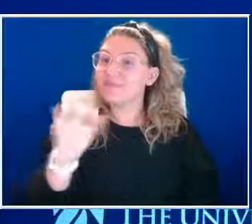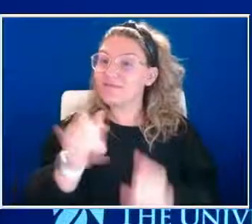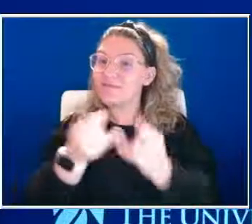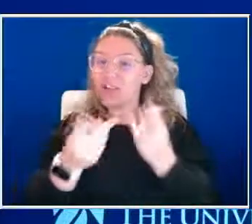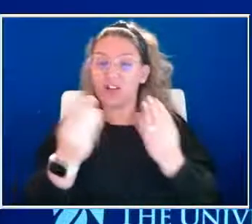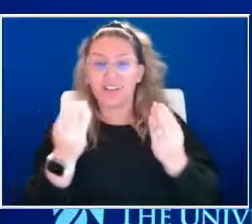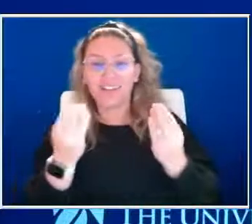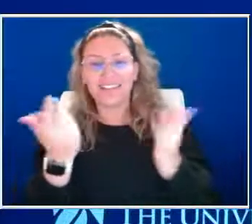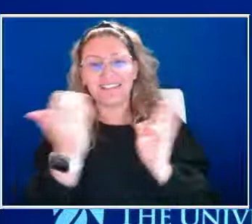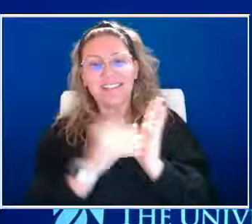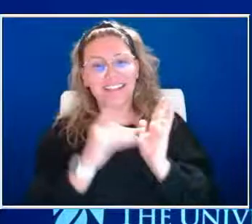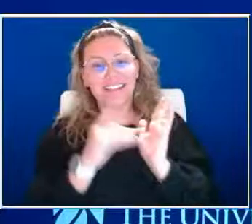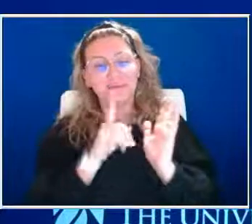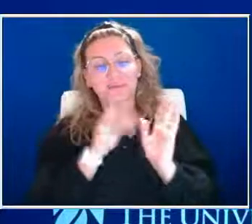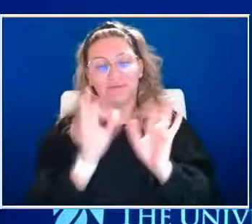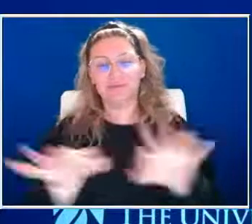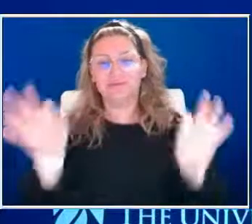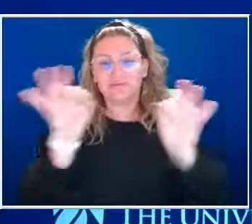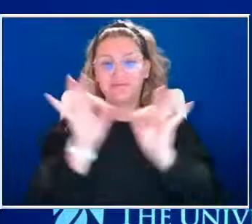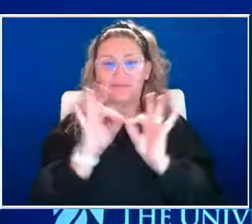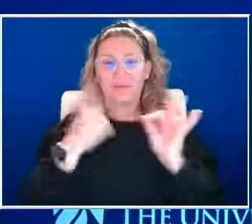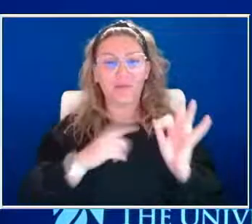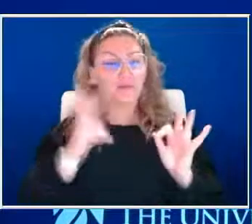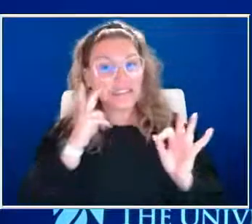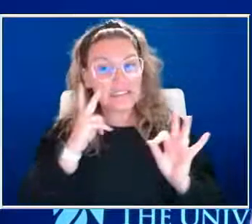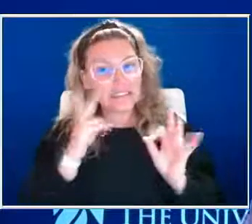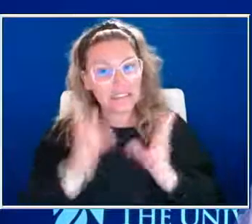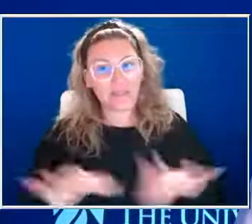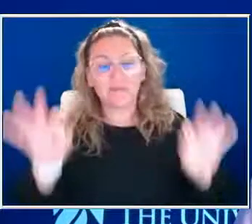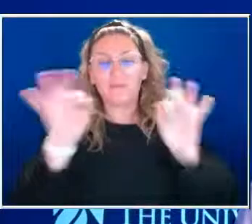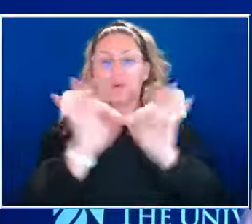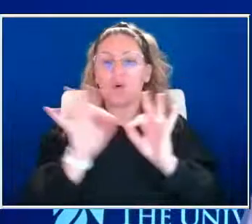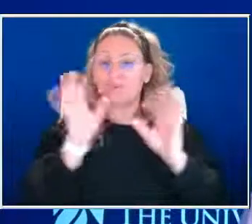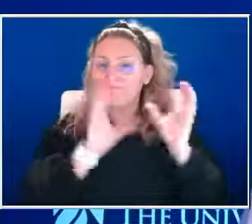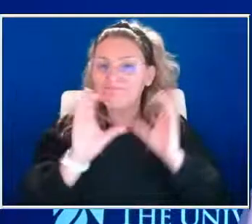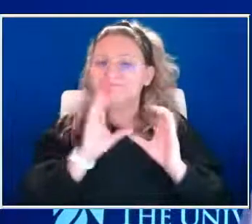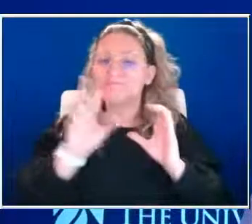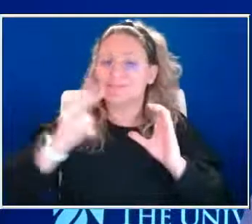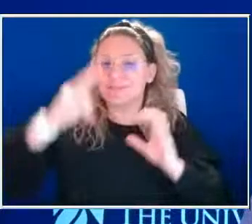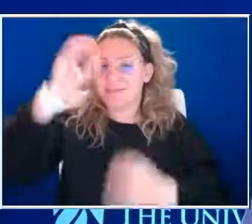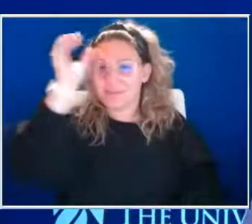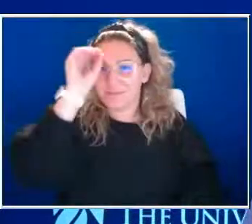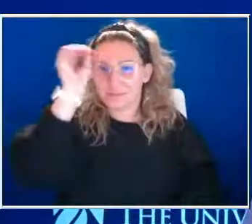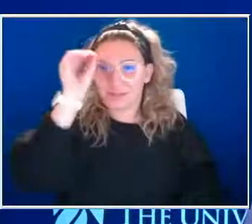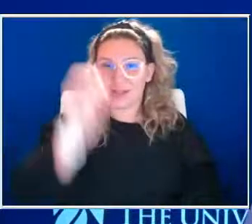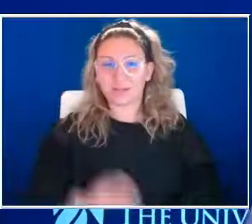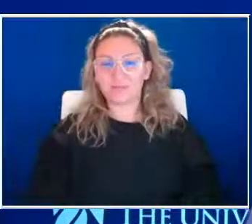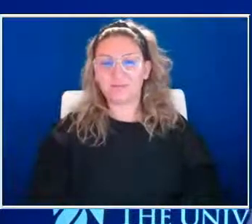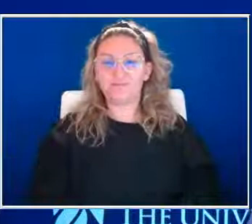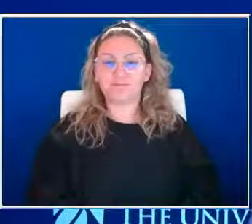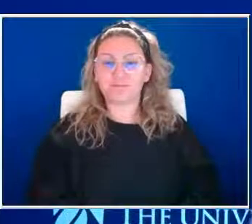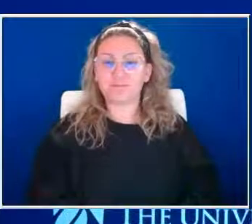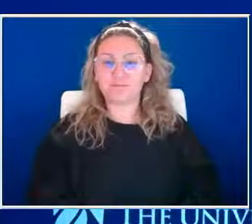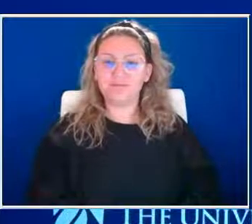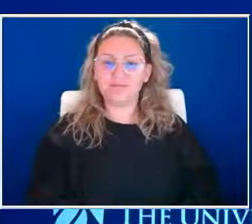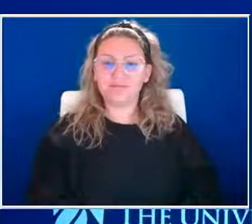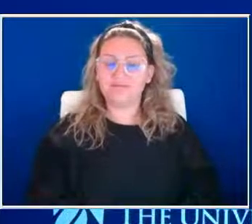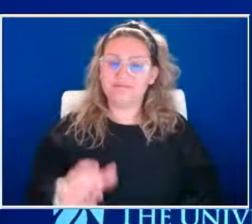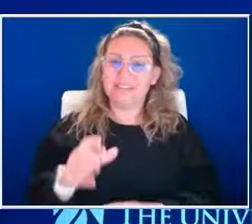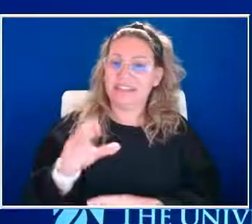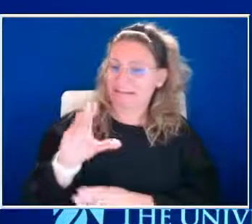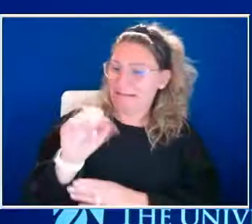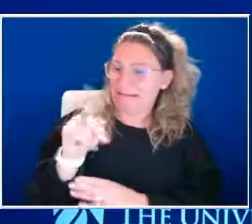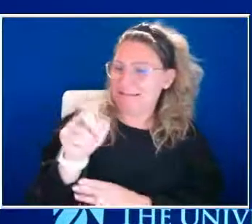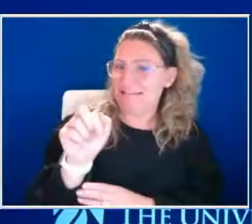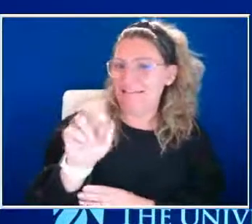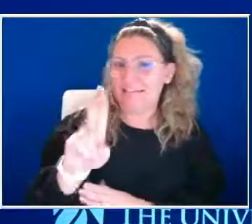important. We've seen the importance of seeking those second opinions and getting these cancer centers, these comprehensive